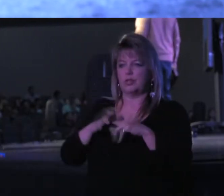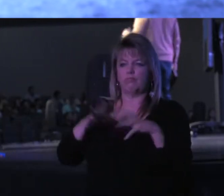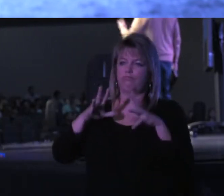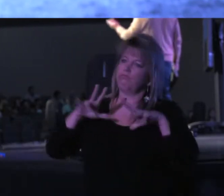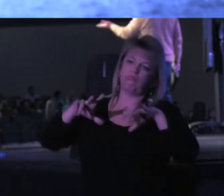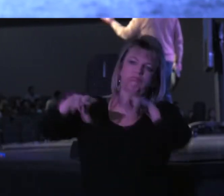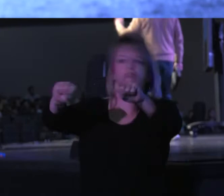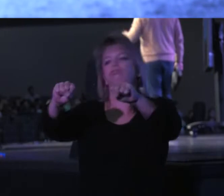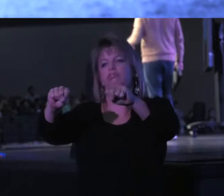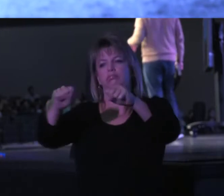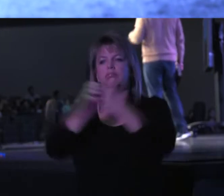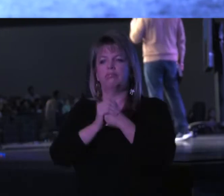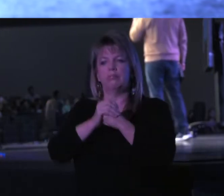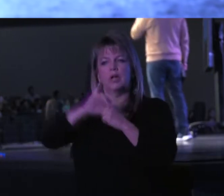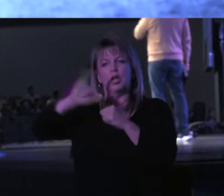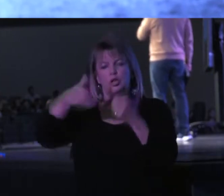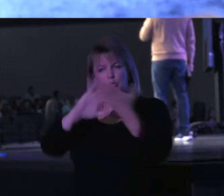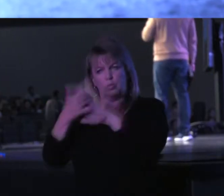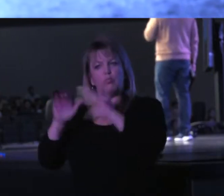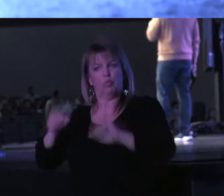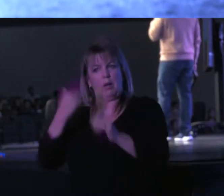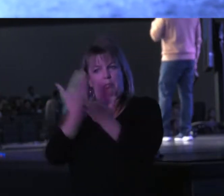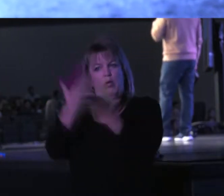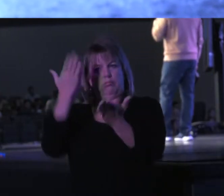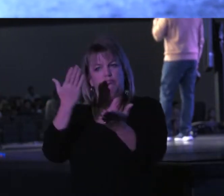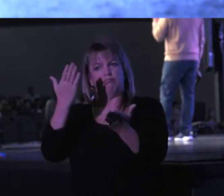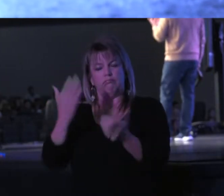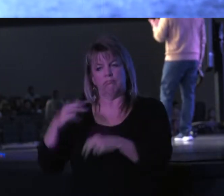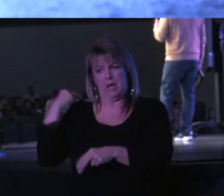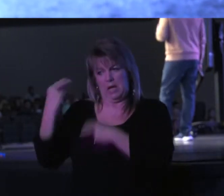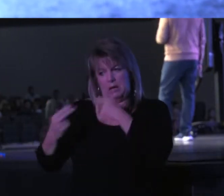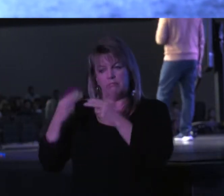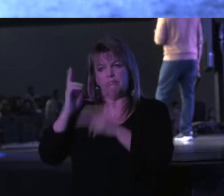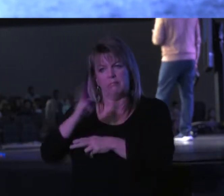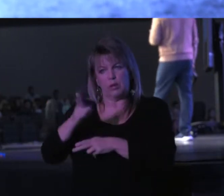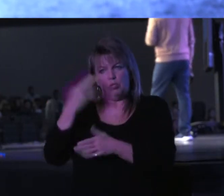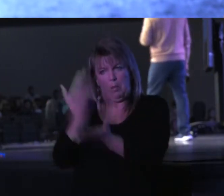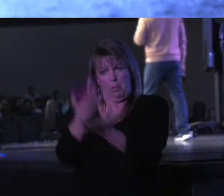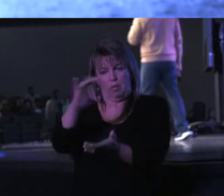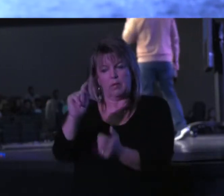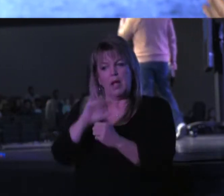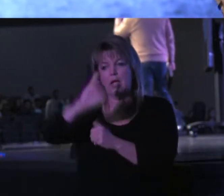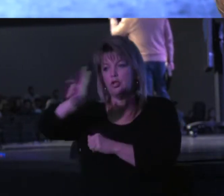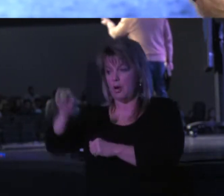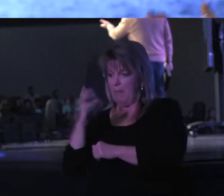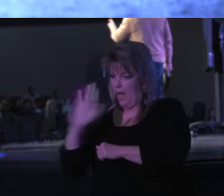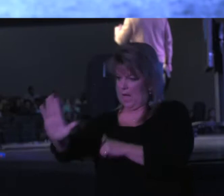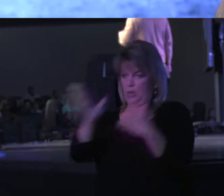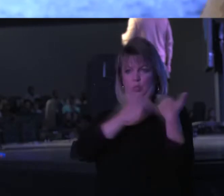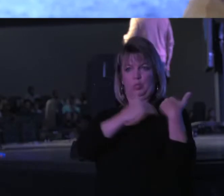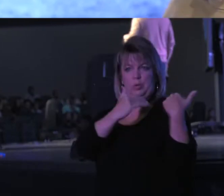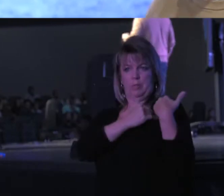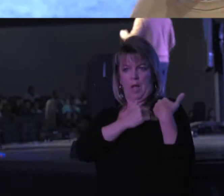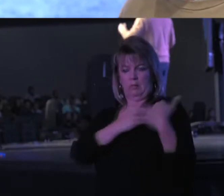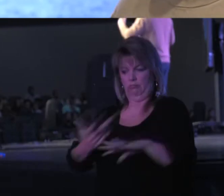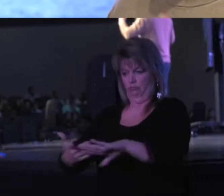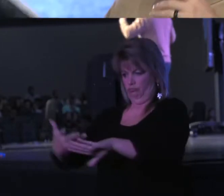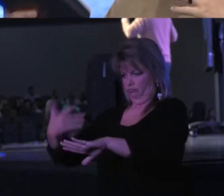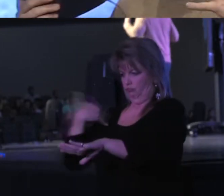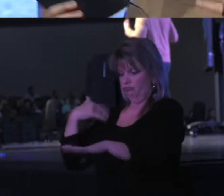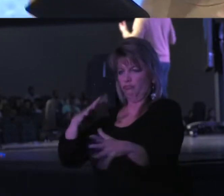This happened. It's been proven archaeologically and historically. But Jeremiah has the task of preceding the